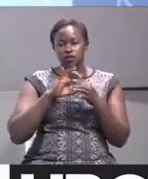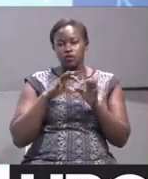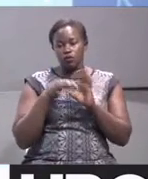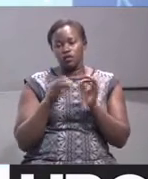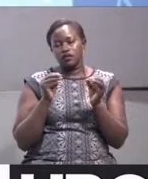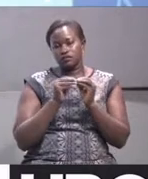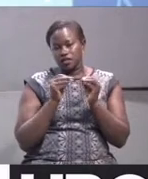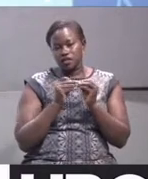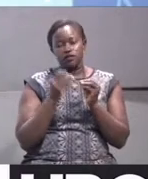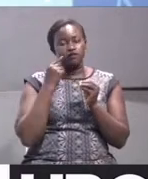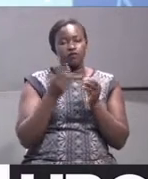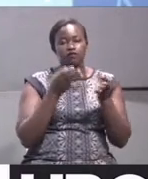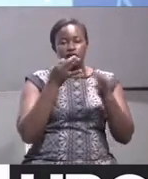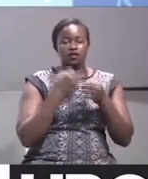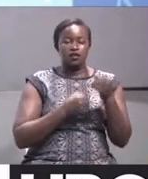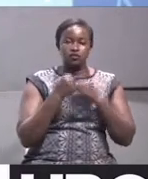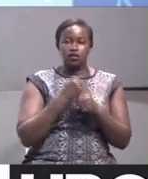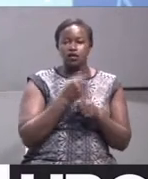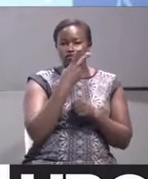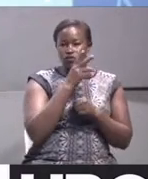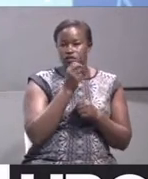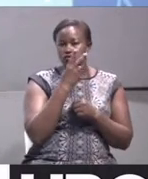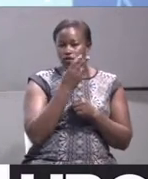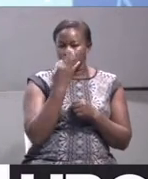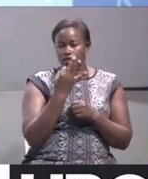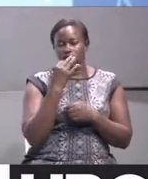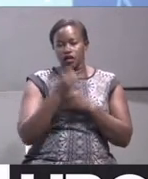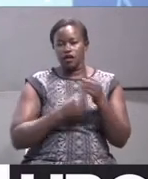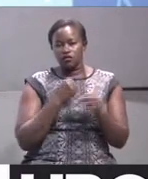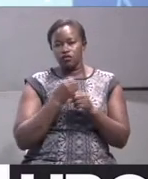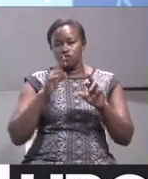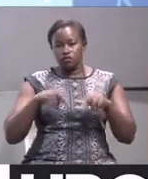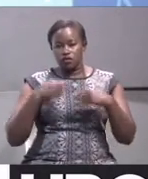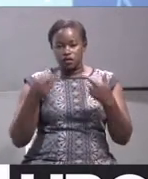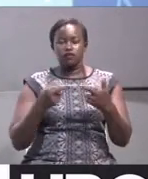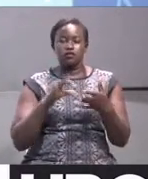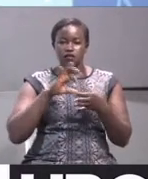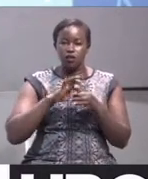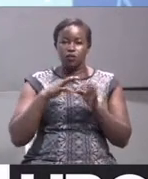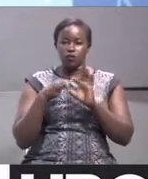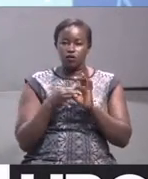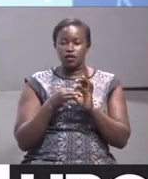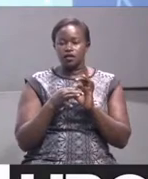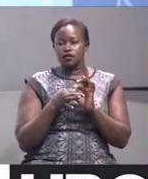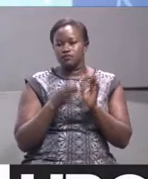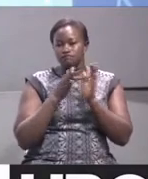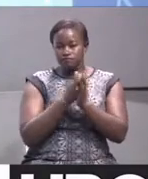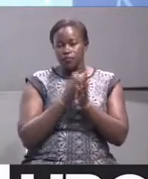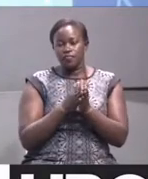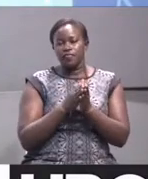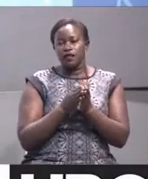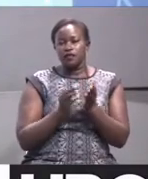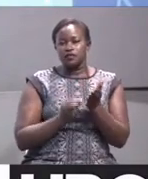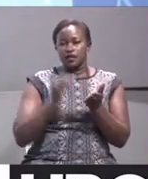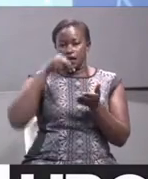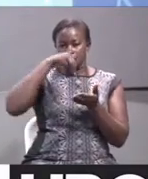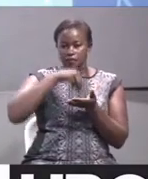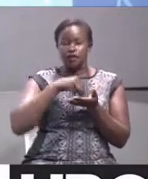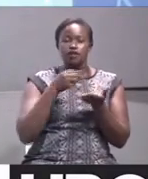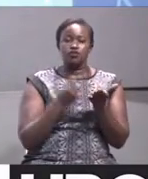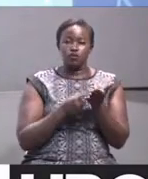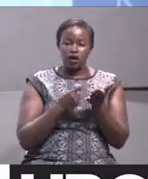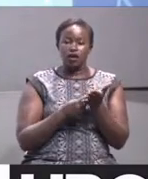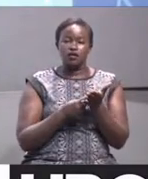meeting for the financial year 2023 annual results stakeholders briefing of Stanbic Uganda Holdings Limited and